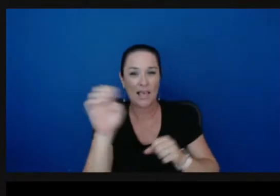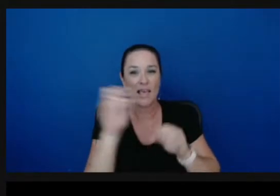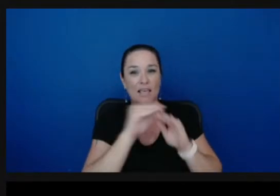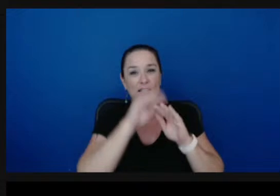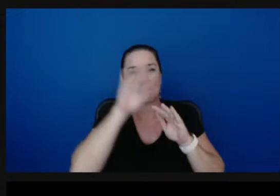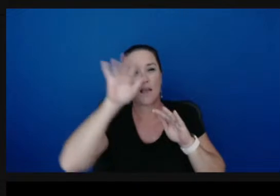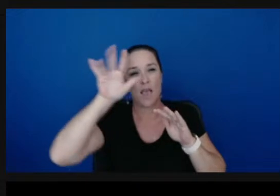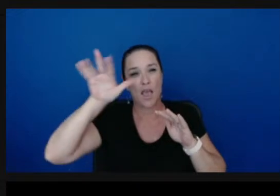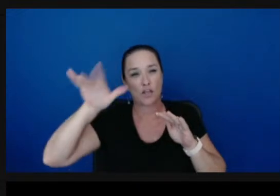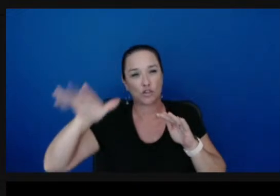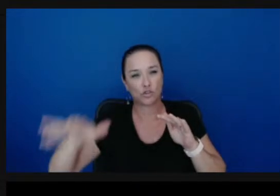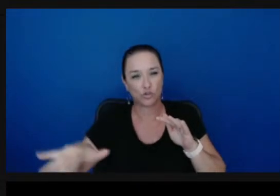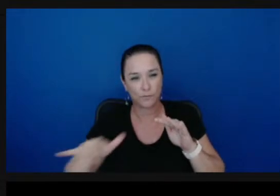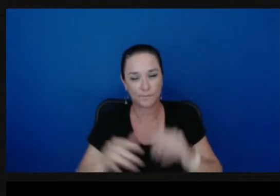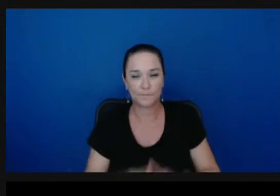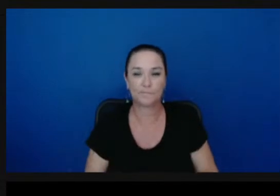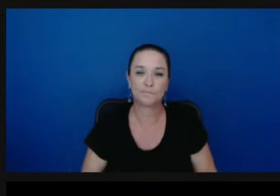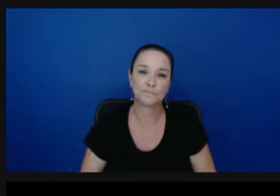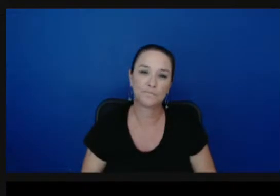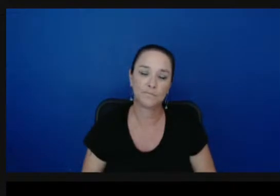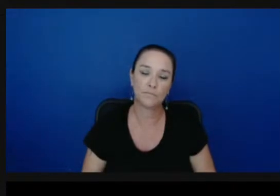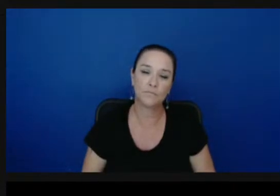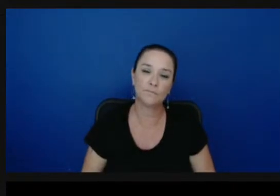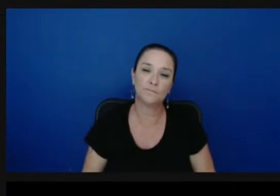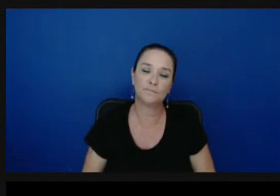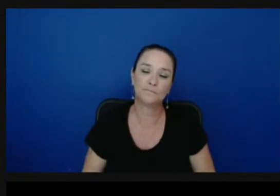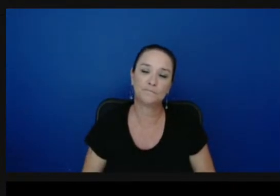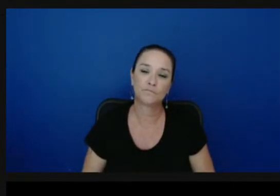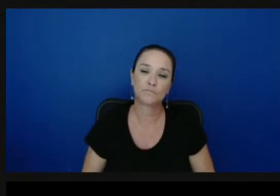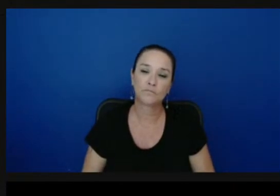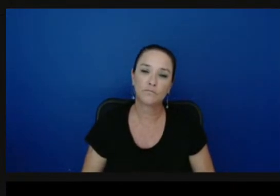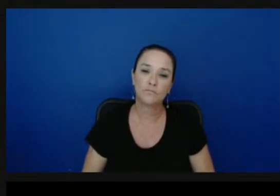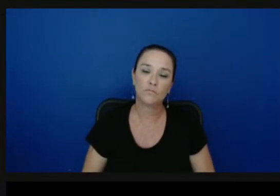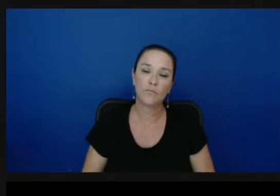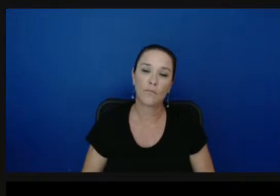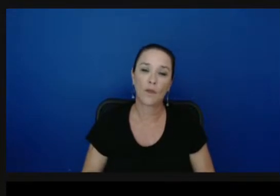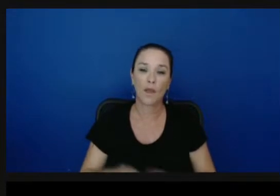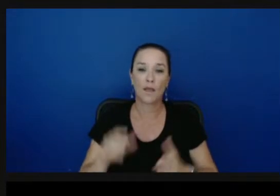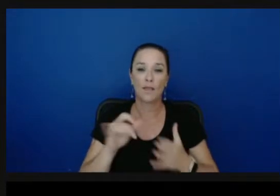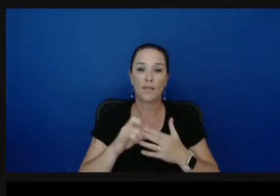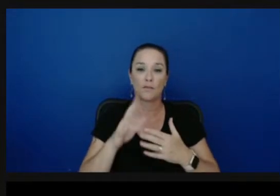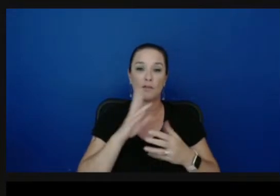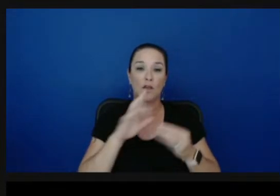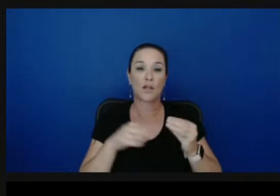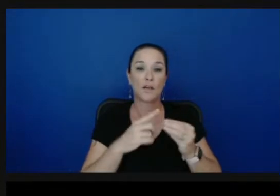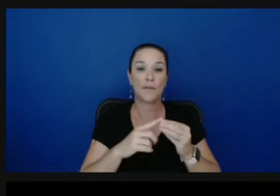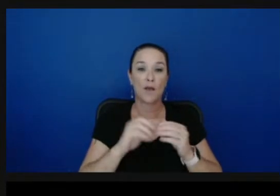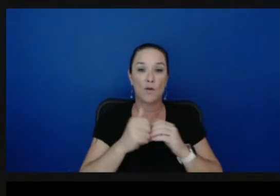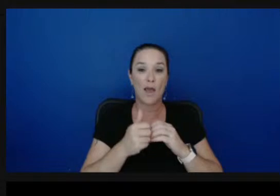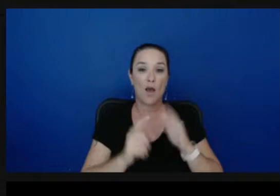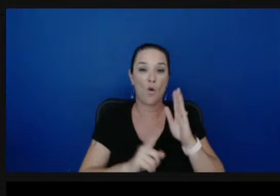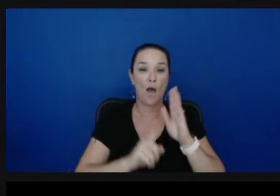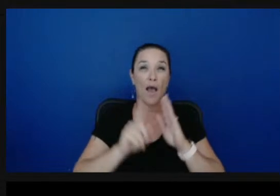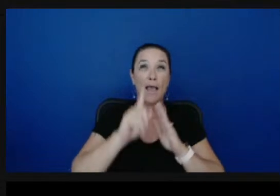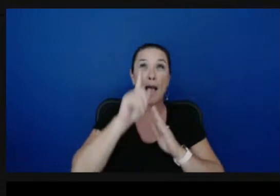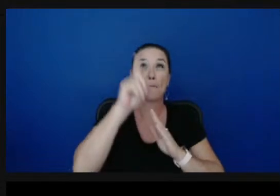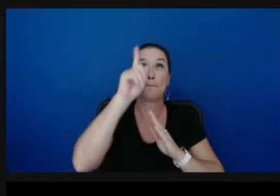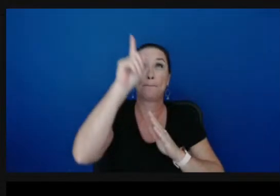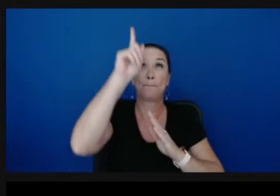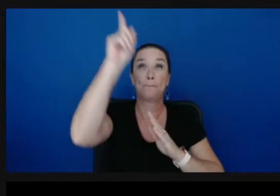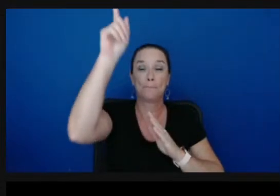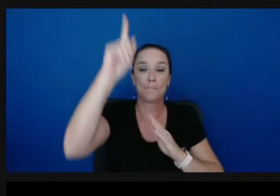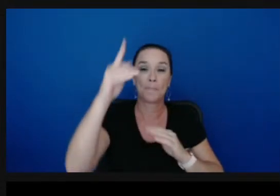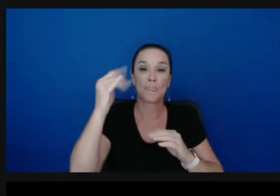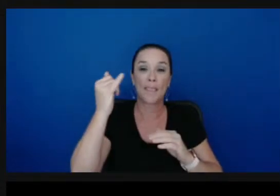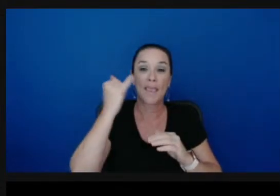ash fall, right? So that's just telling us about the heights of these plumes. When you see it starting to streak to the east, that means